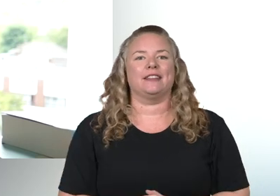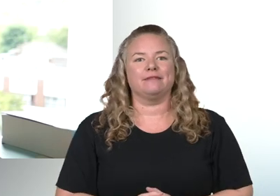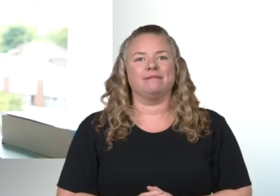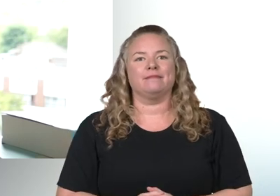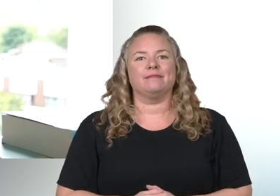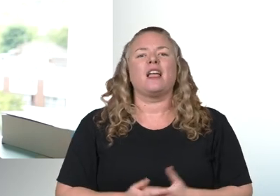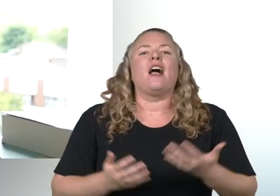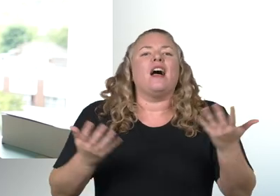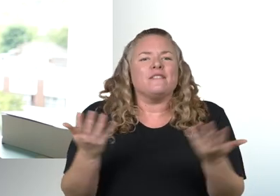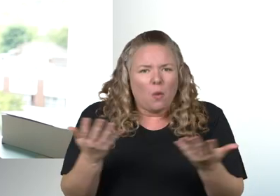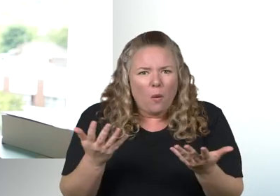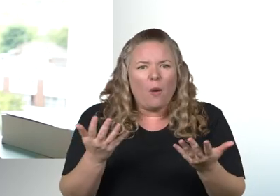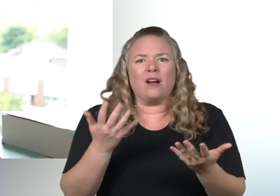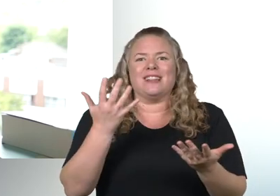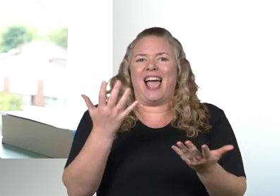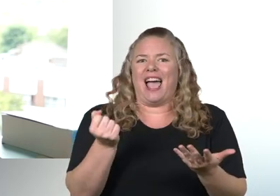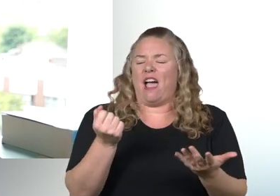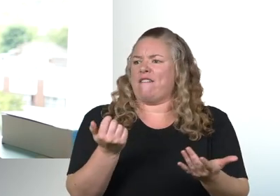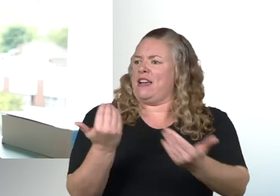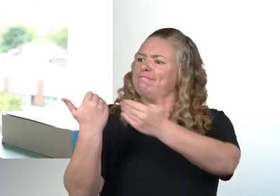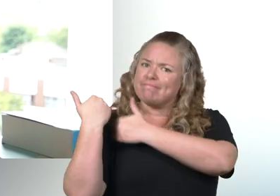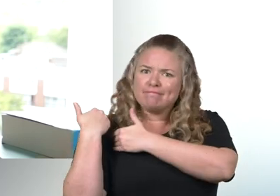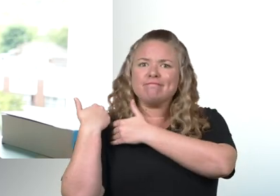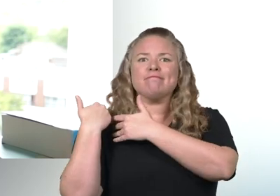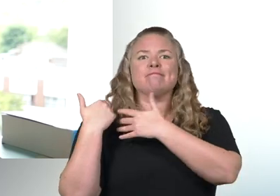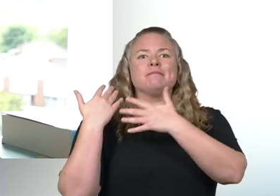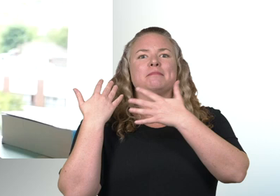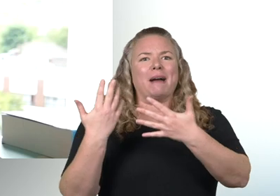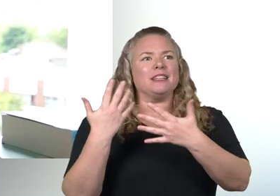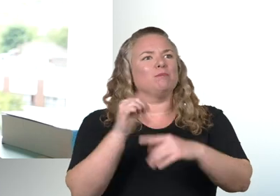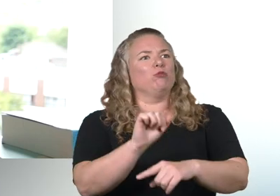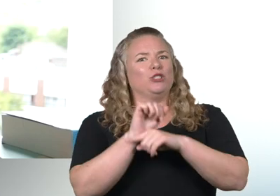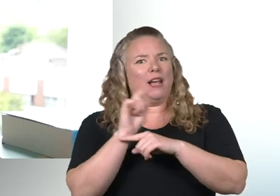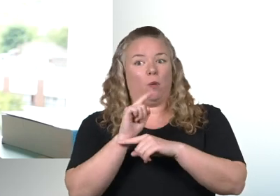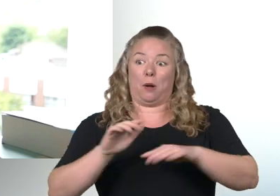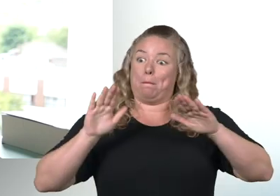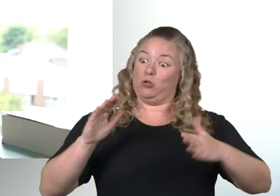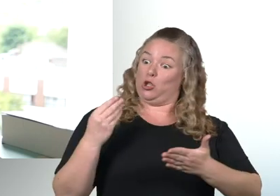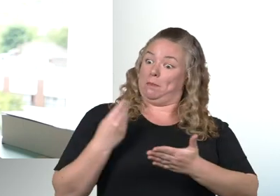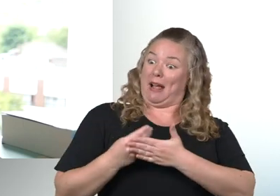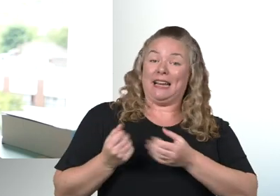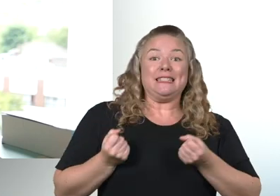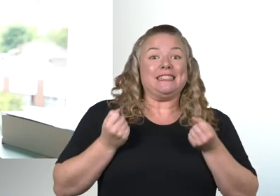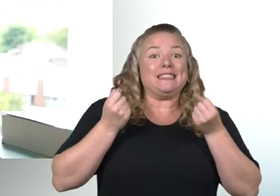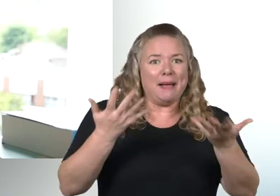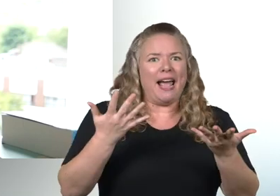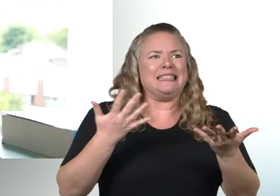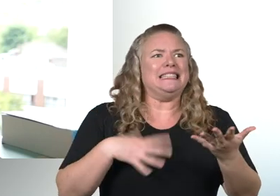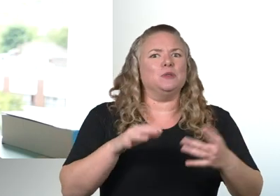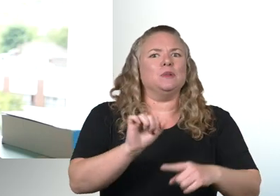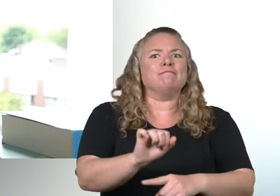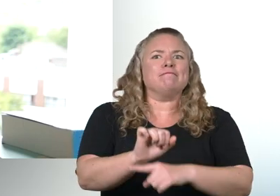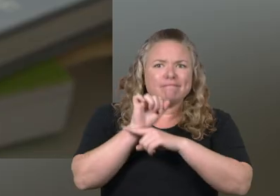significance, you know, in the here and now. Of course, it has a duty to protect what it has acquired with the nation's money on behalf